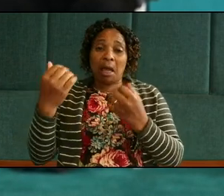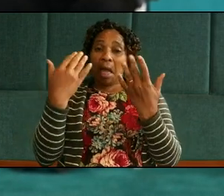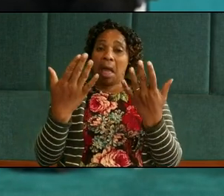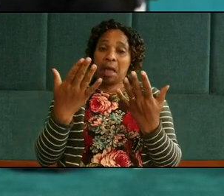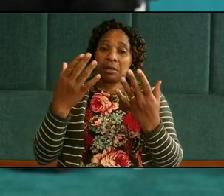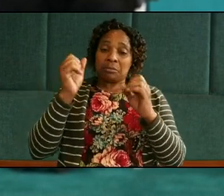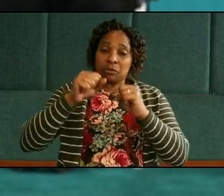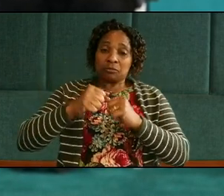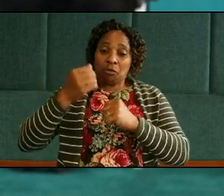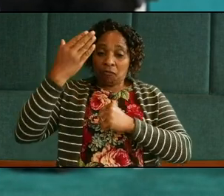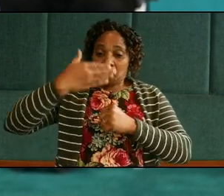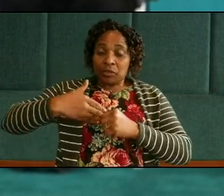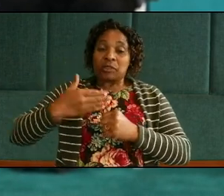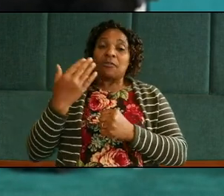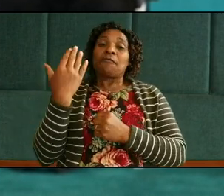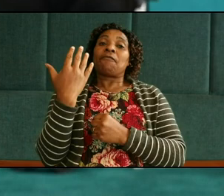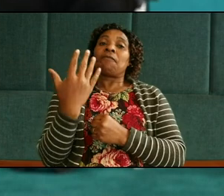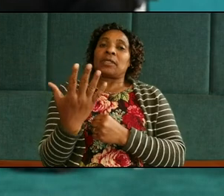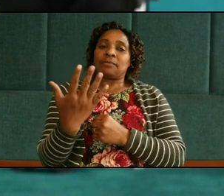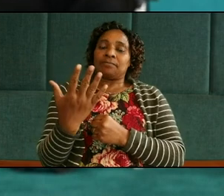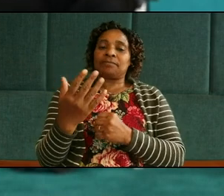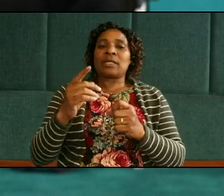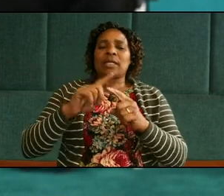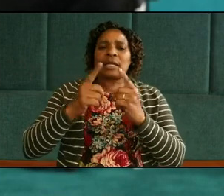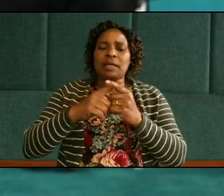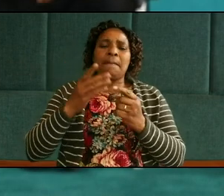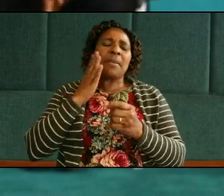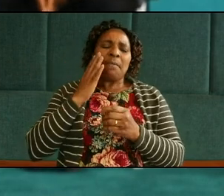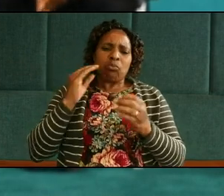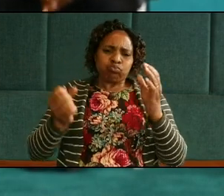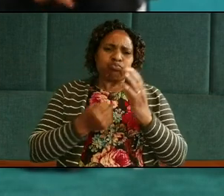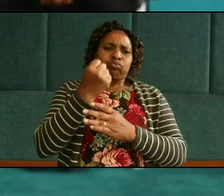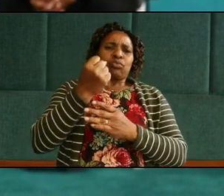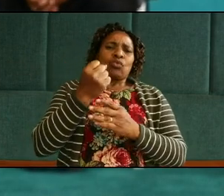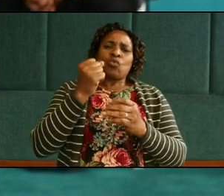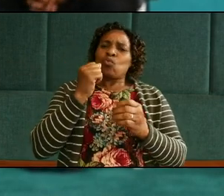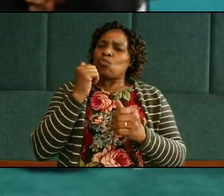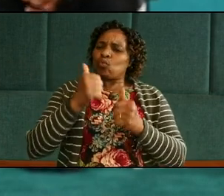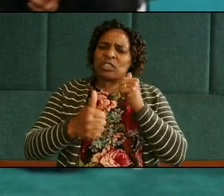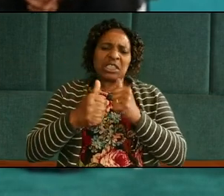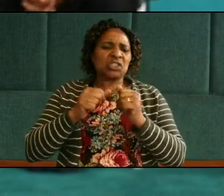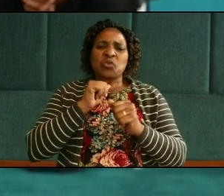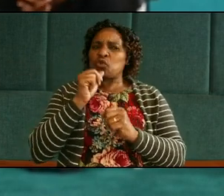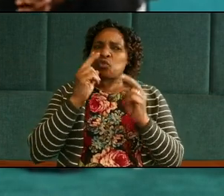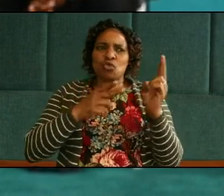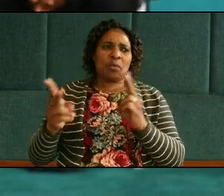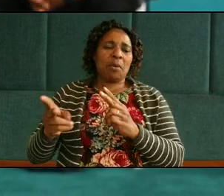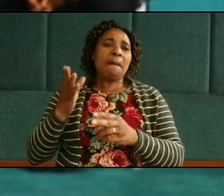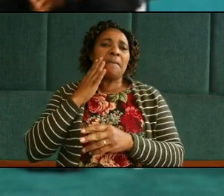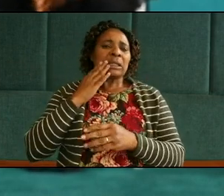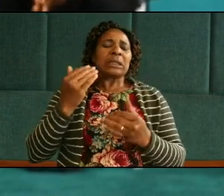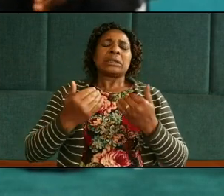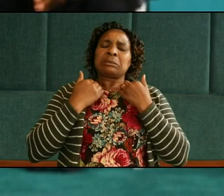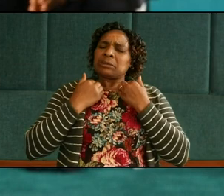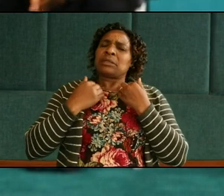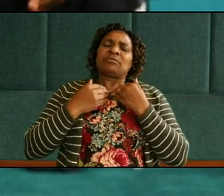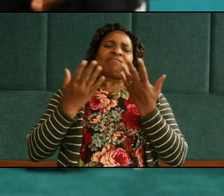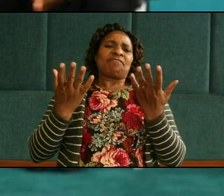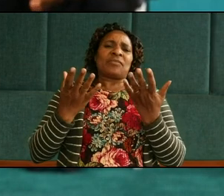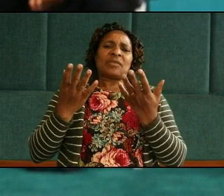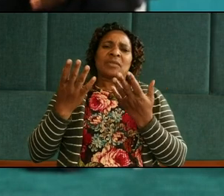it in front of your face. Suddenly, mother woke up, which was unusual because mother usually slept very